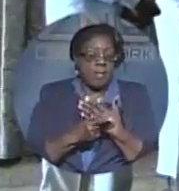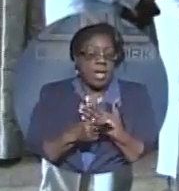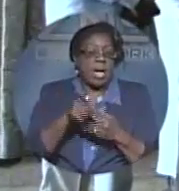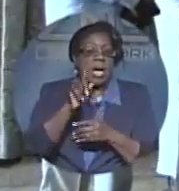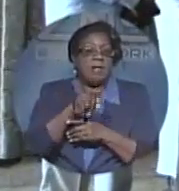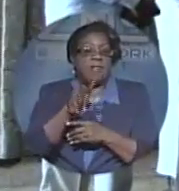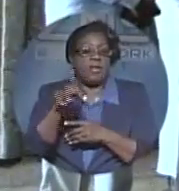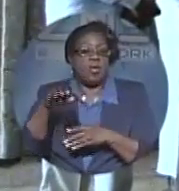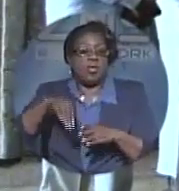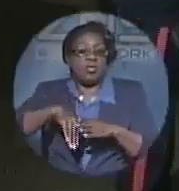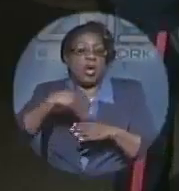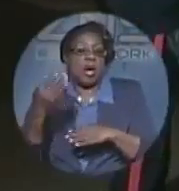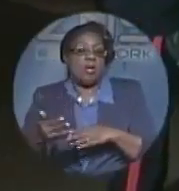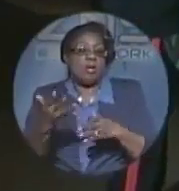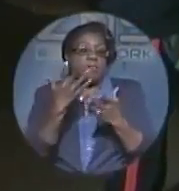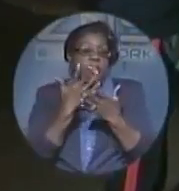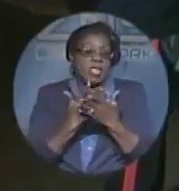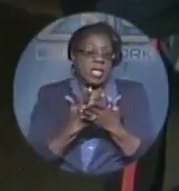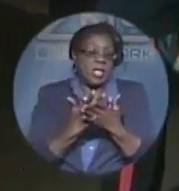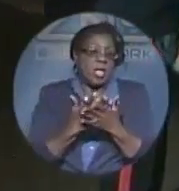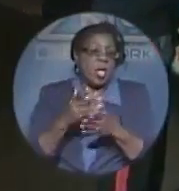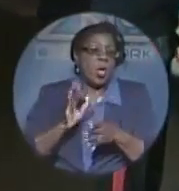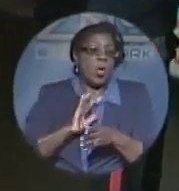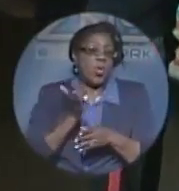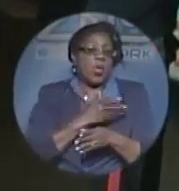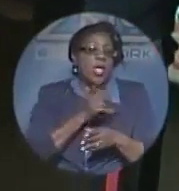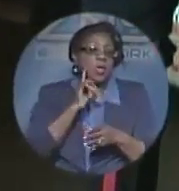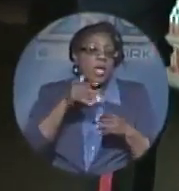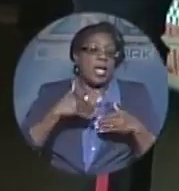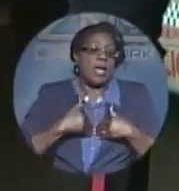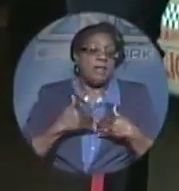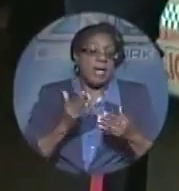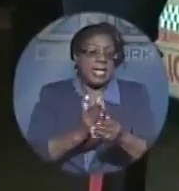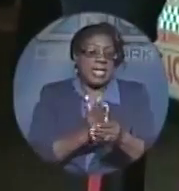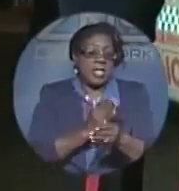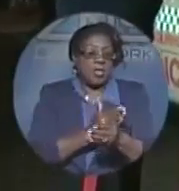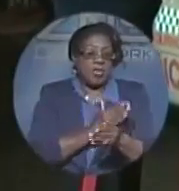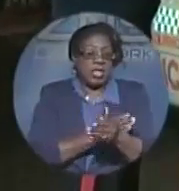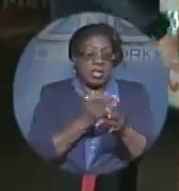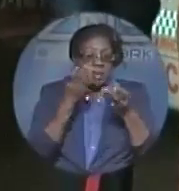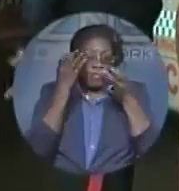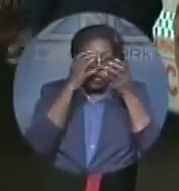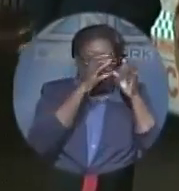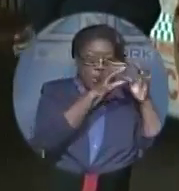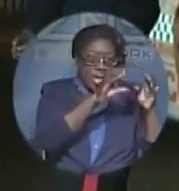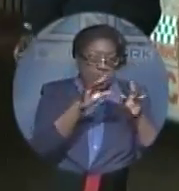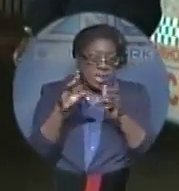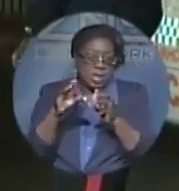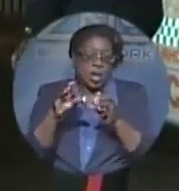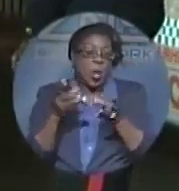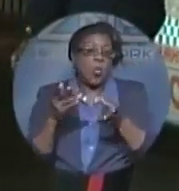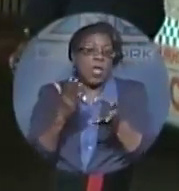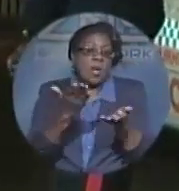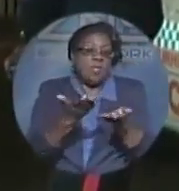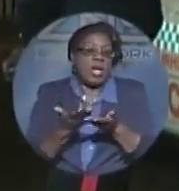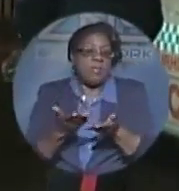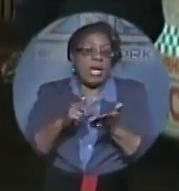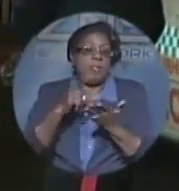those already out on bail, we are proposing a dramatic increase in surveillance. We will bring back